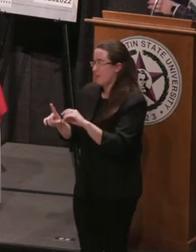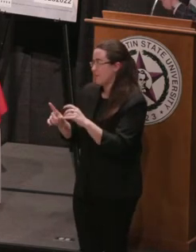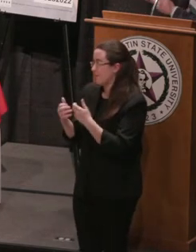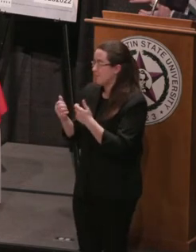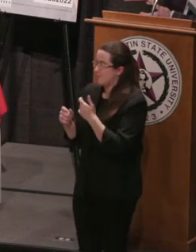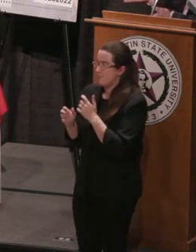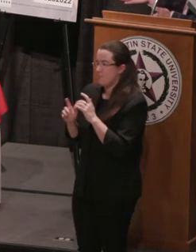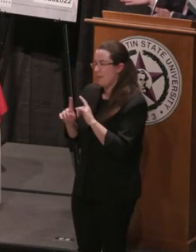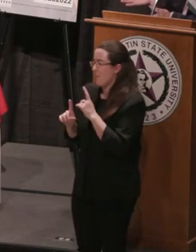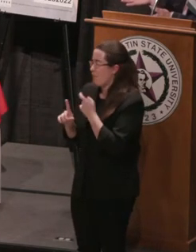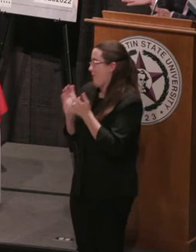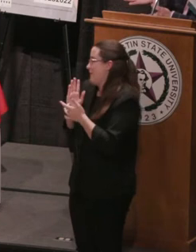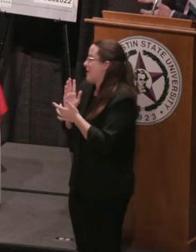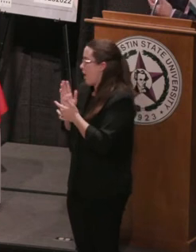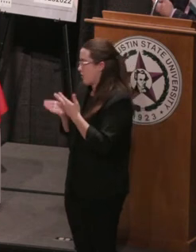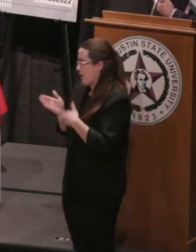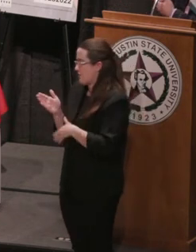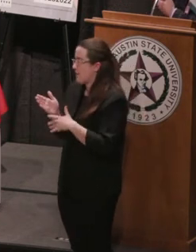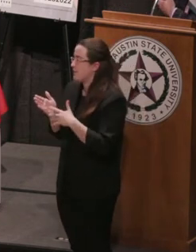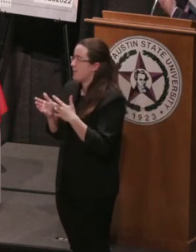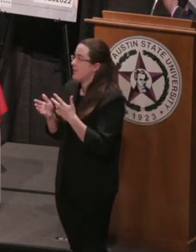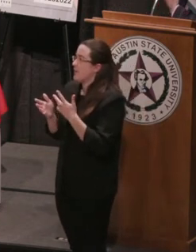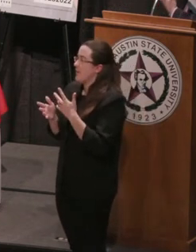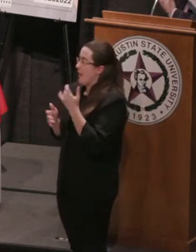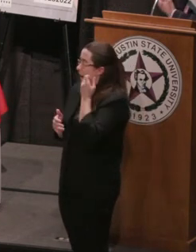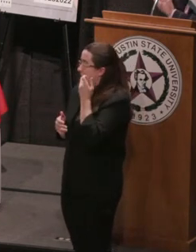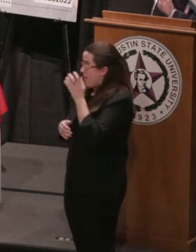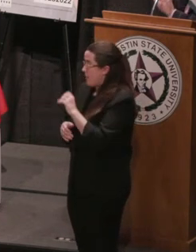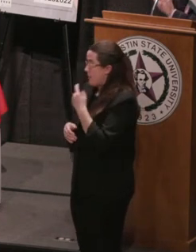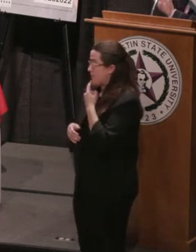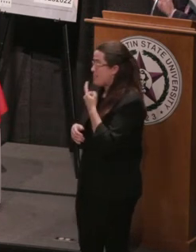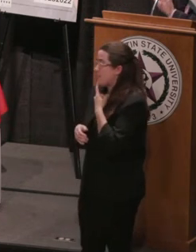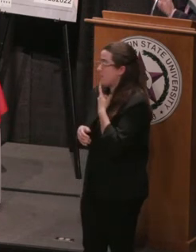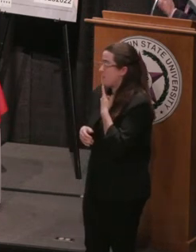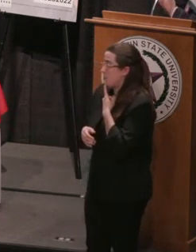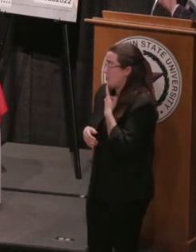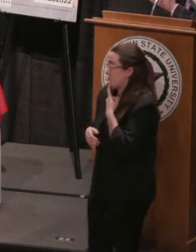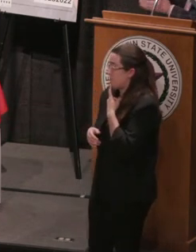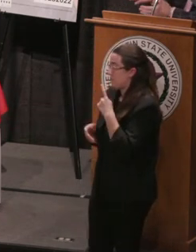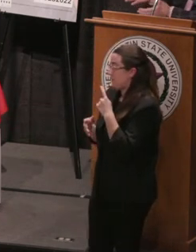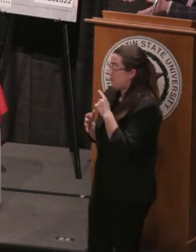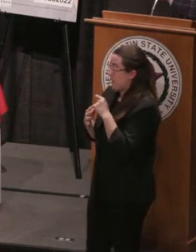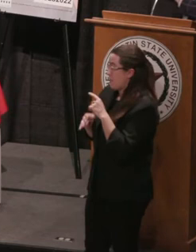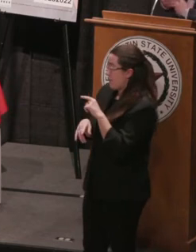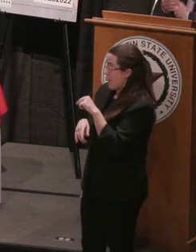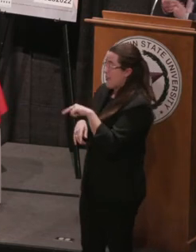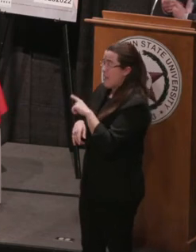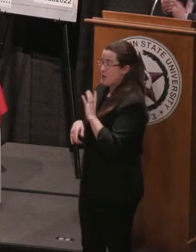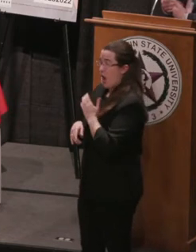the technology aspect of it, that if a company says, these are